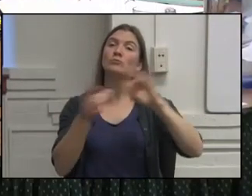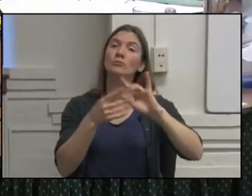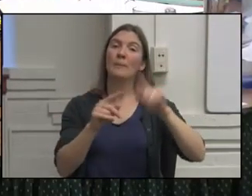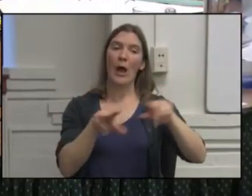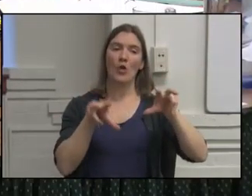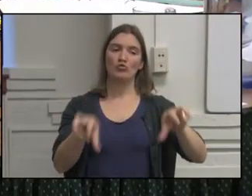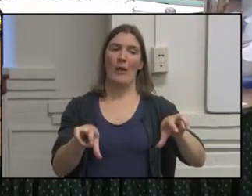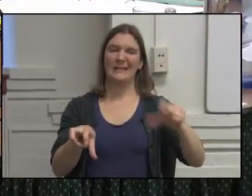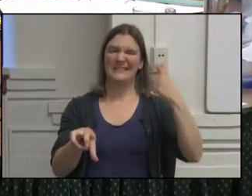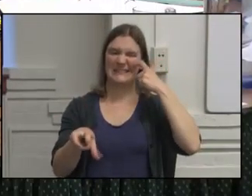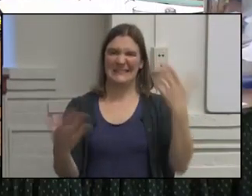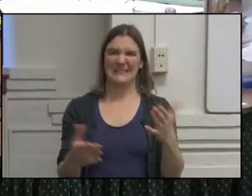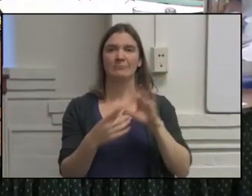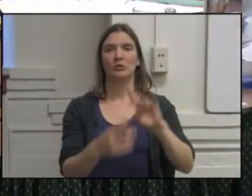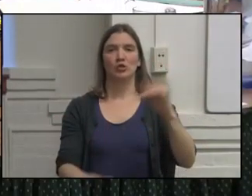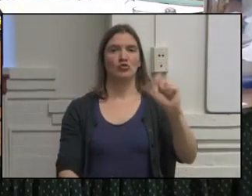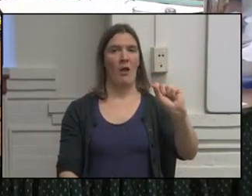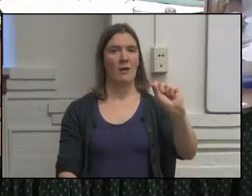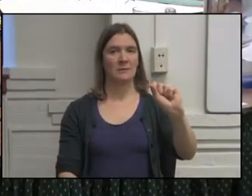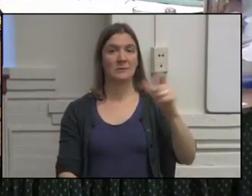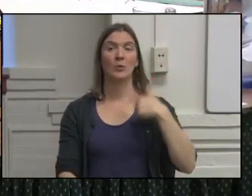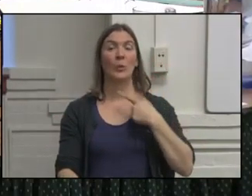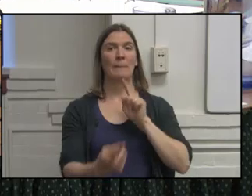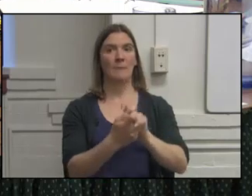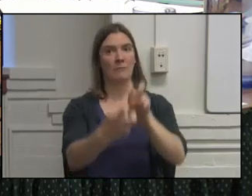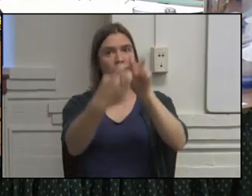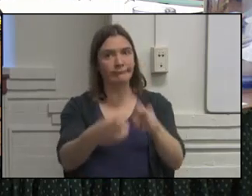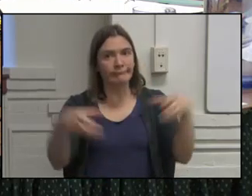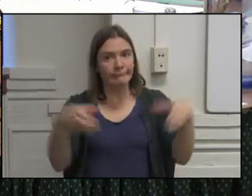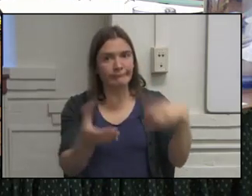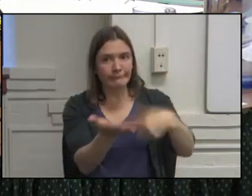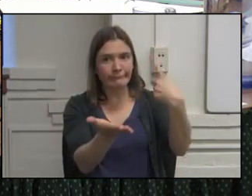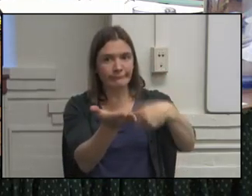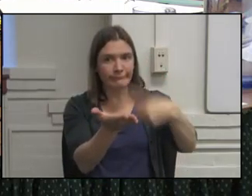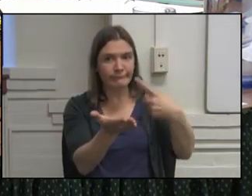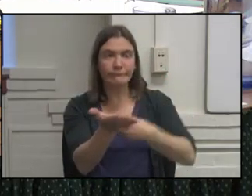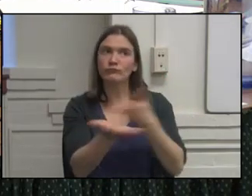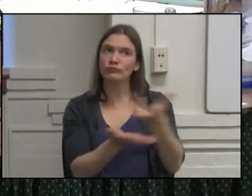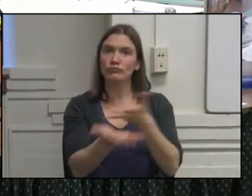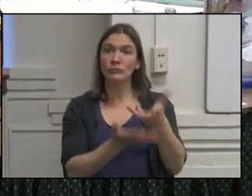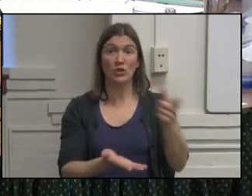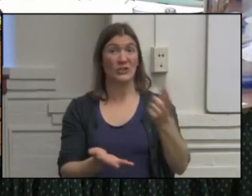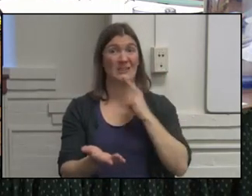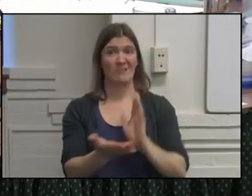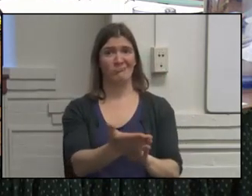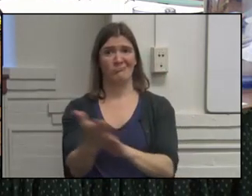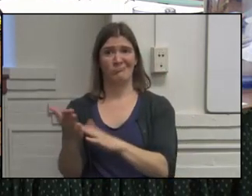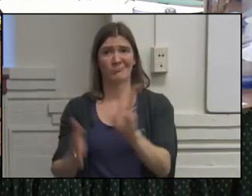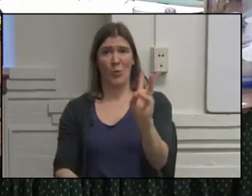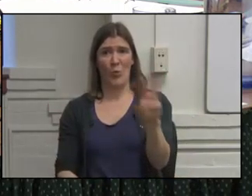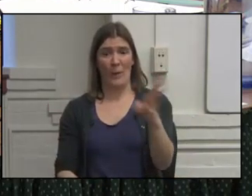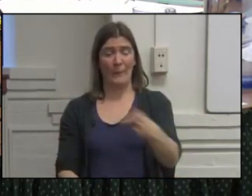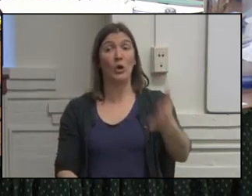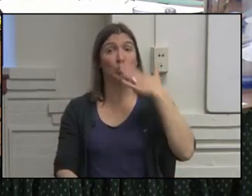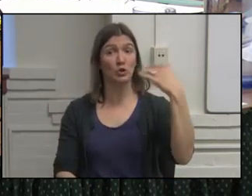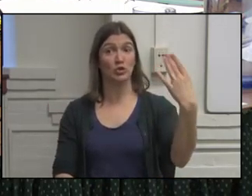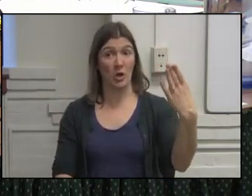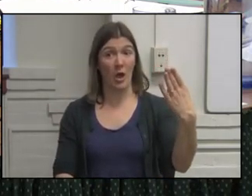arrests that happened. We were able to meet with her, and she praised a lot of what's going on in